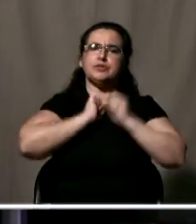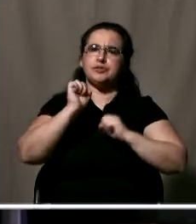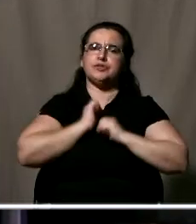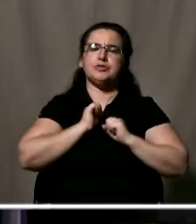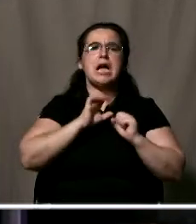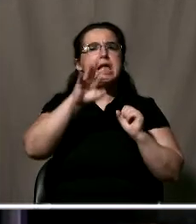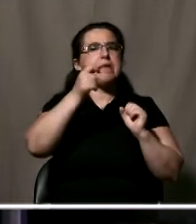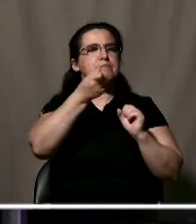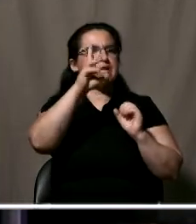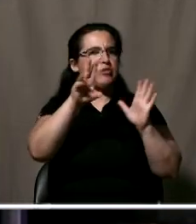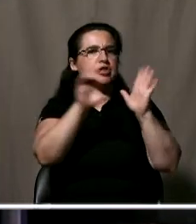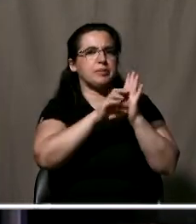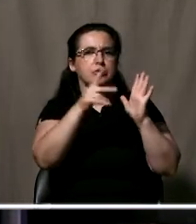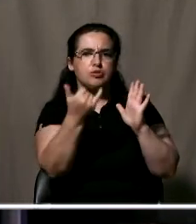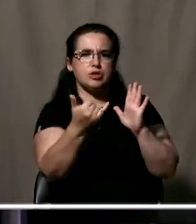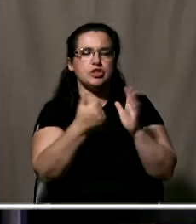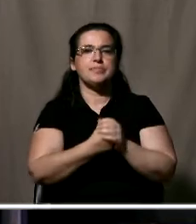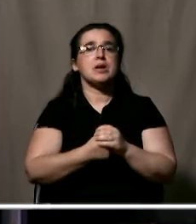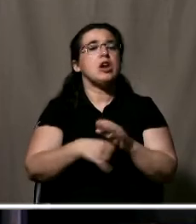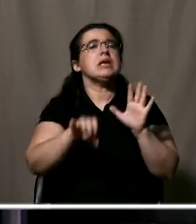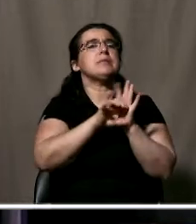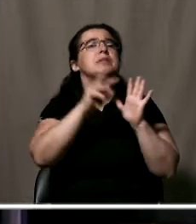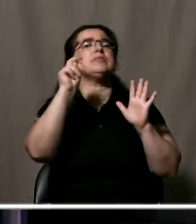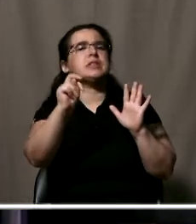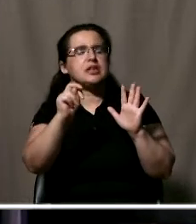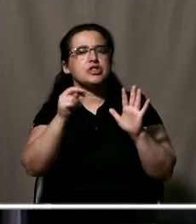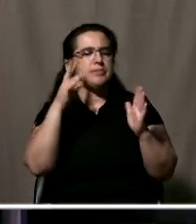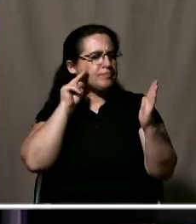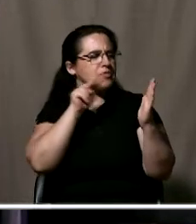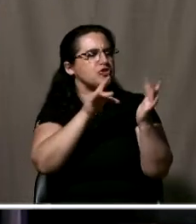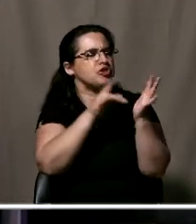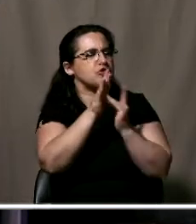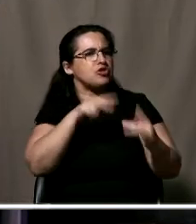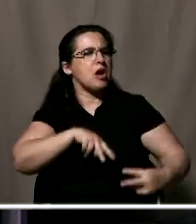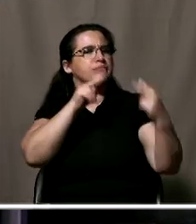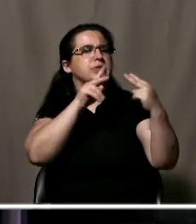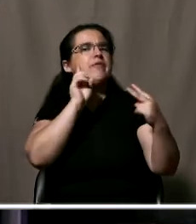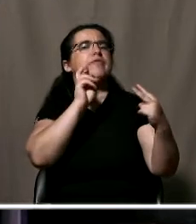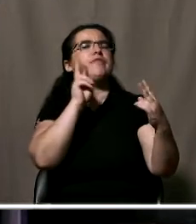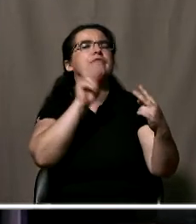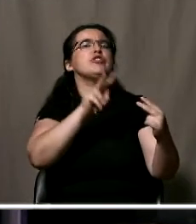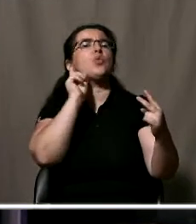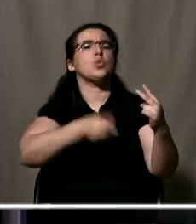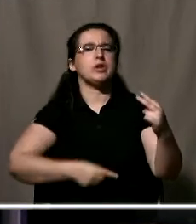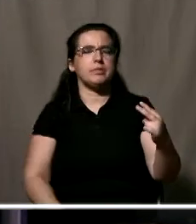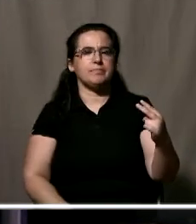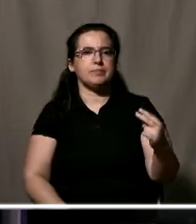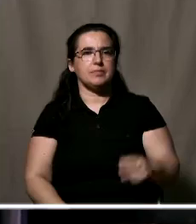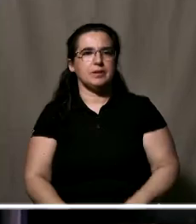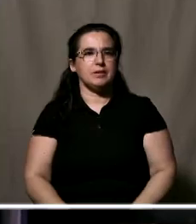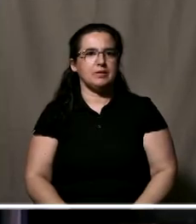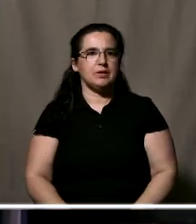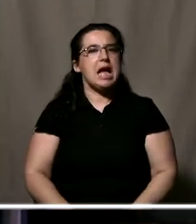Hebreus capítulo 3. What do I see when I look to Jesus? O que é que eu vejo quando olho para Jesus? Therefore, holy brethren, partakers, verse 1, 3,